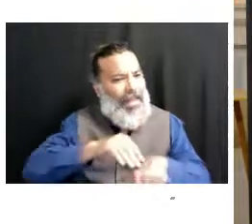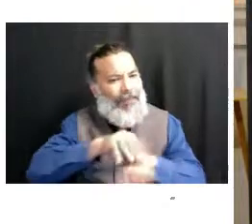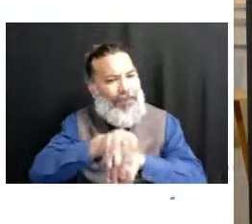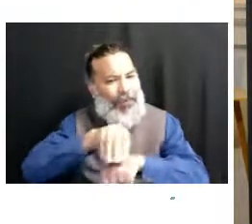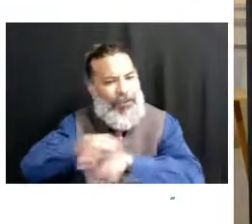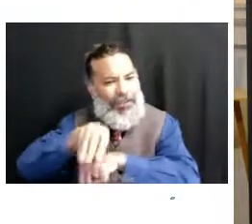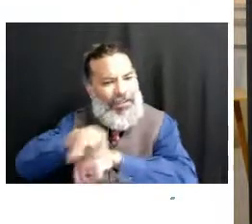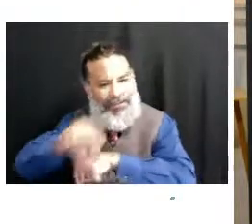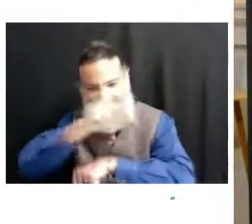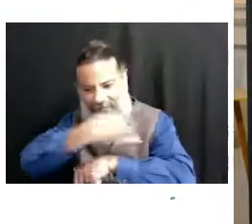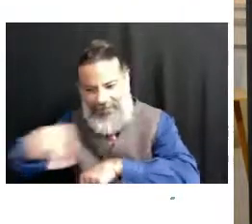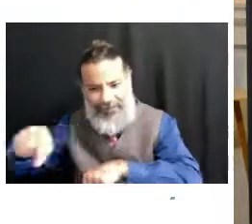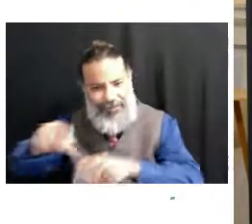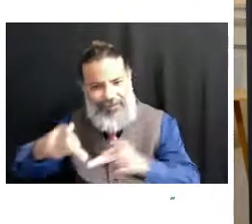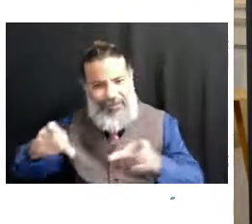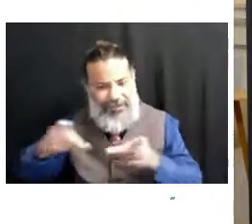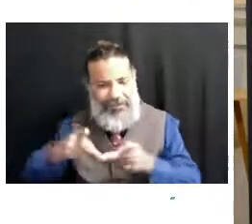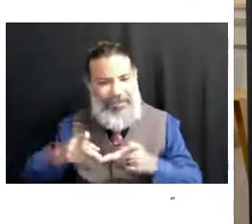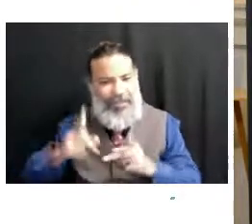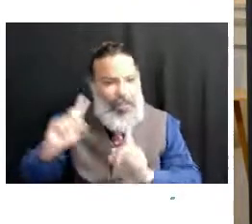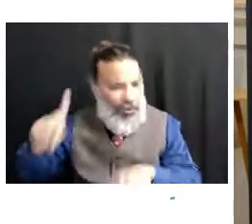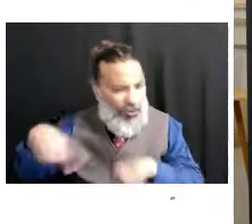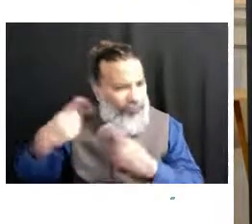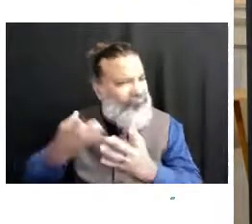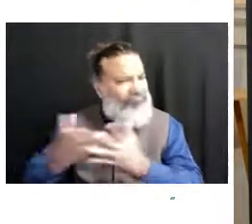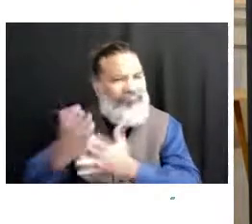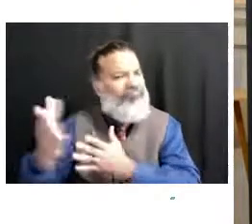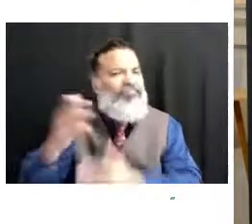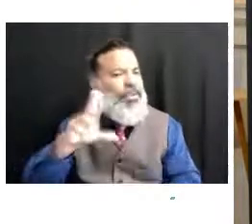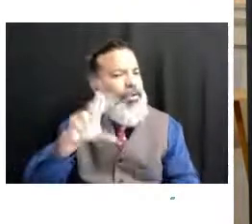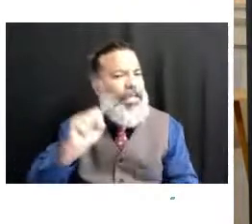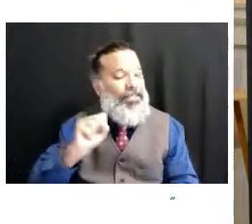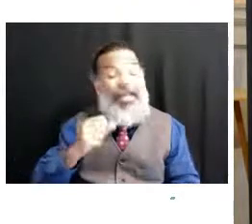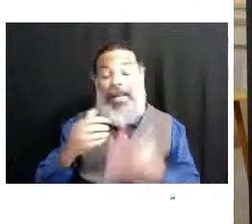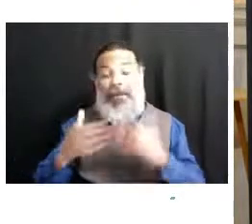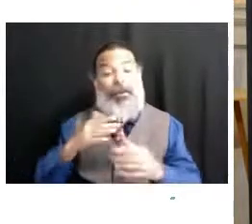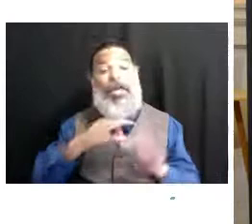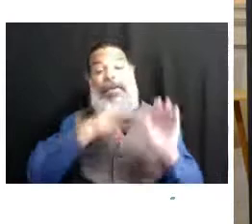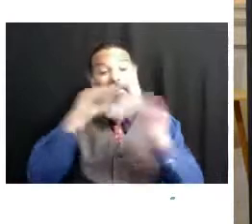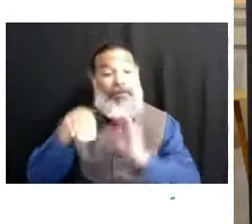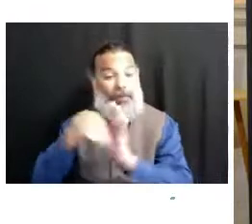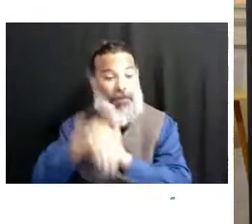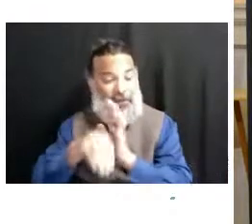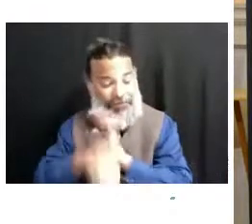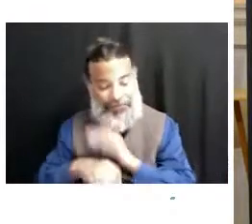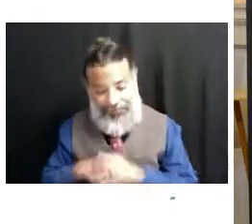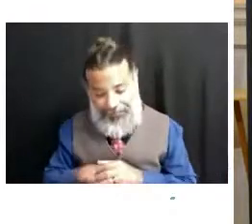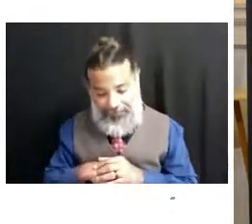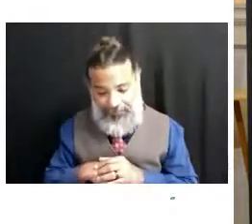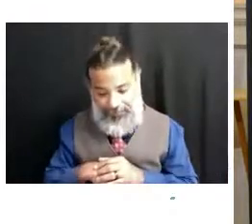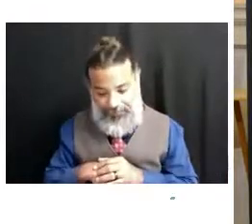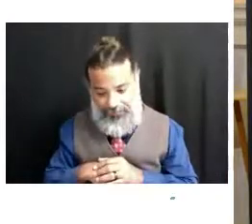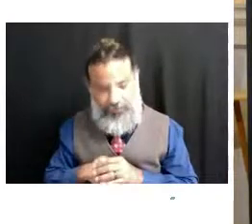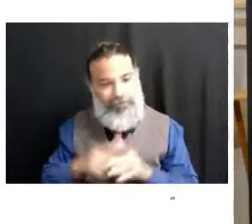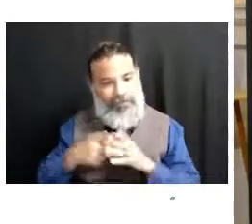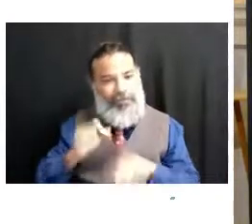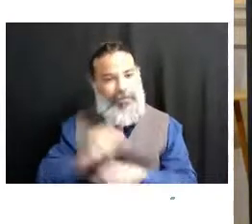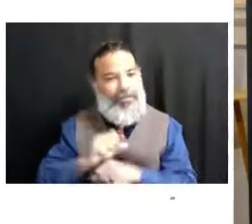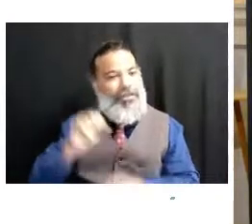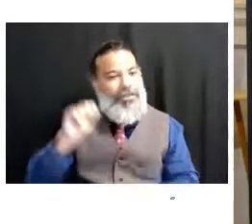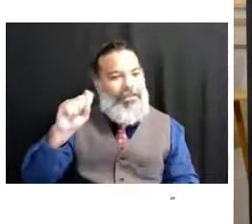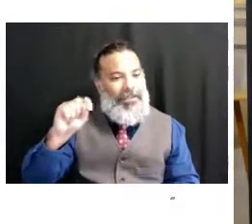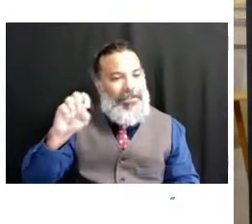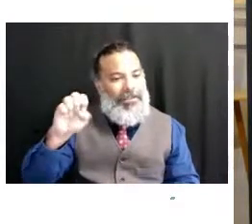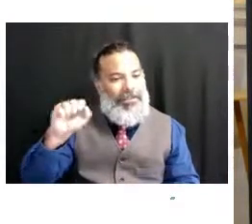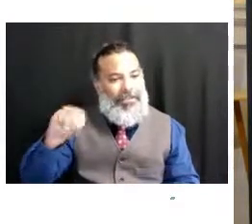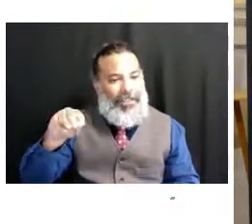been able to have throughout the United States. He moves to New Orleans. He begins working on the steam engines that are